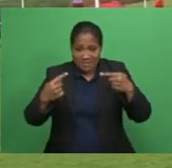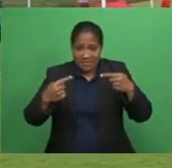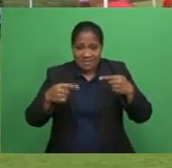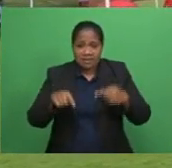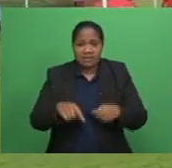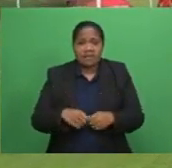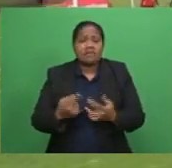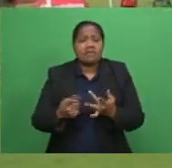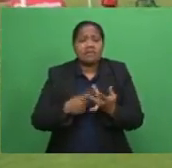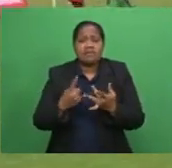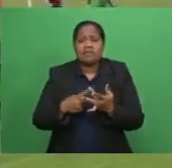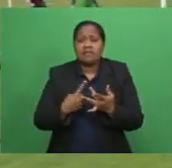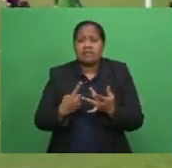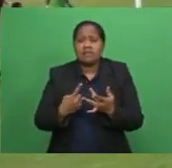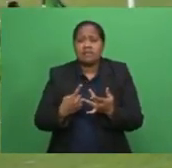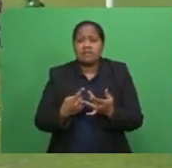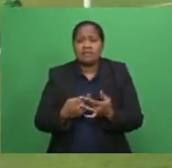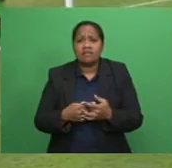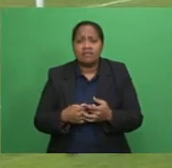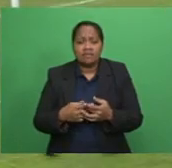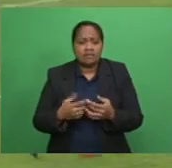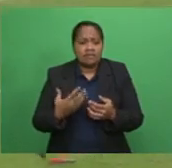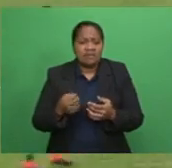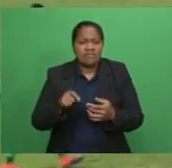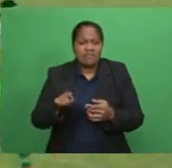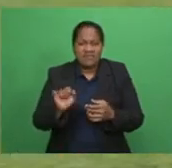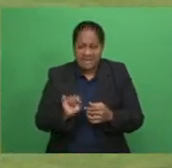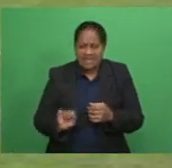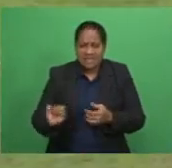Another one is defensive positioning.